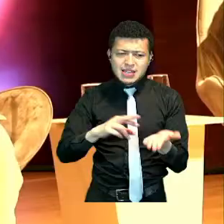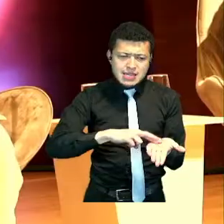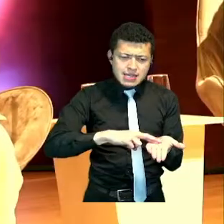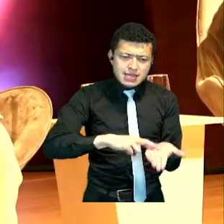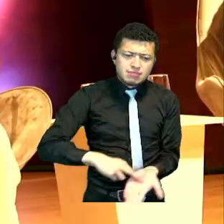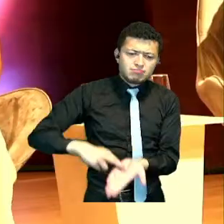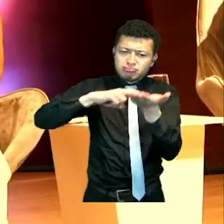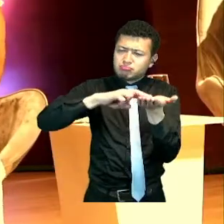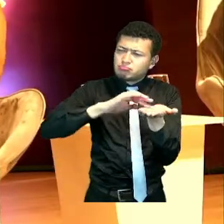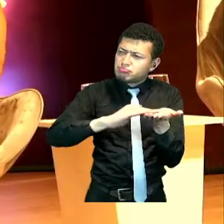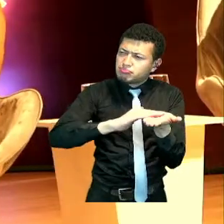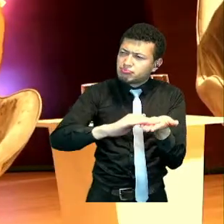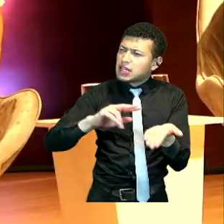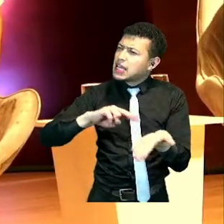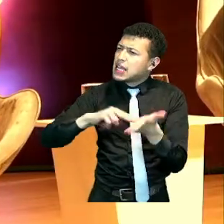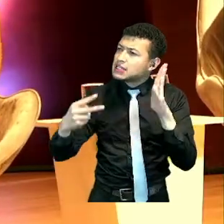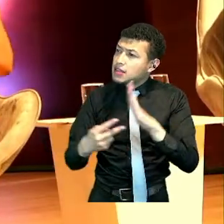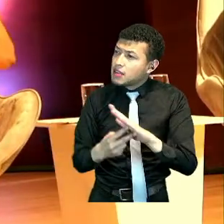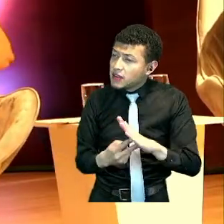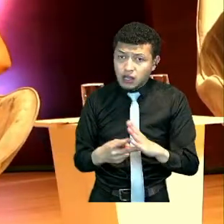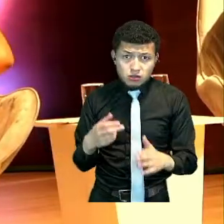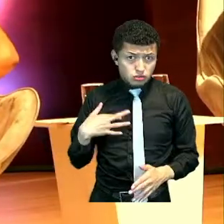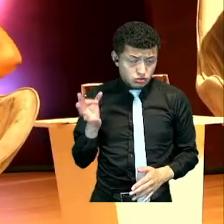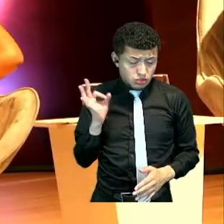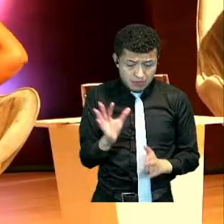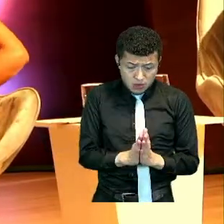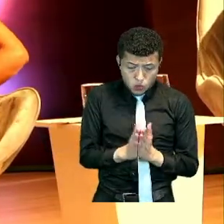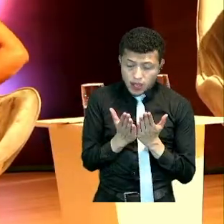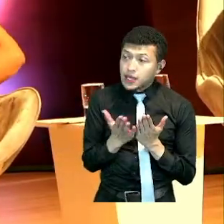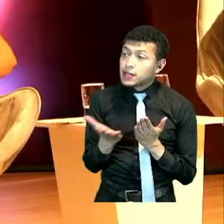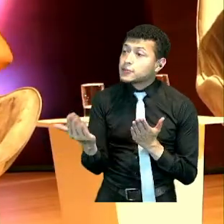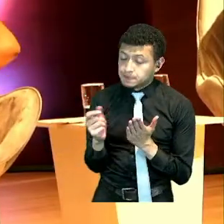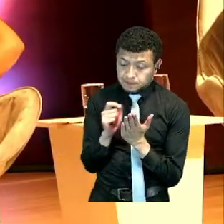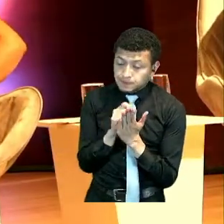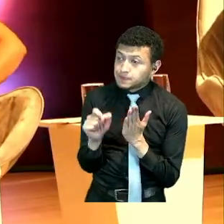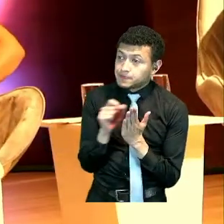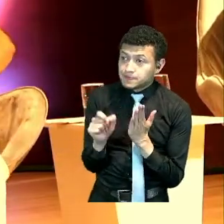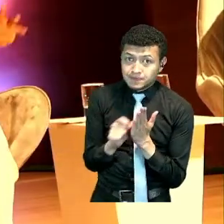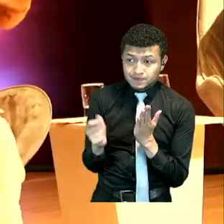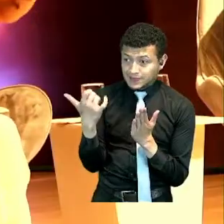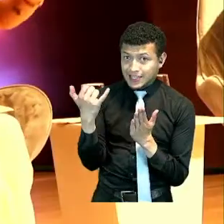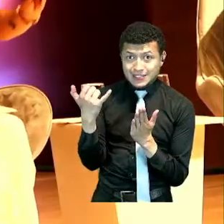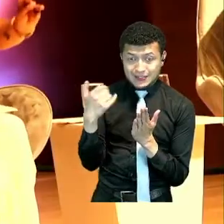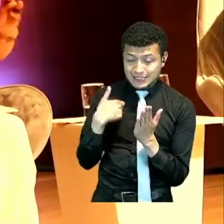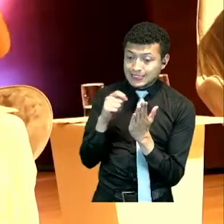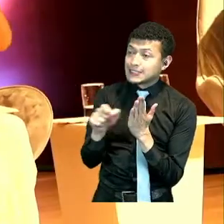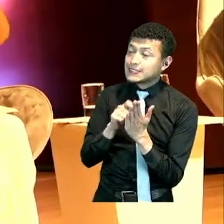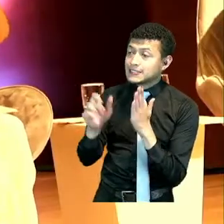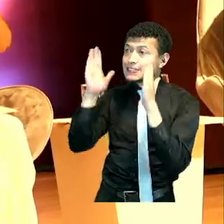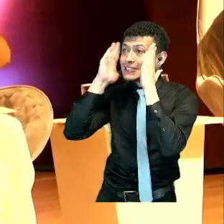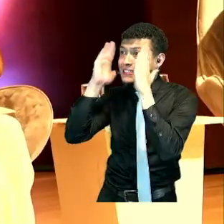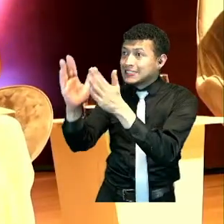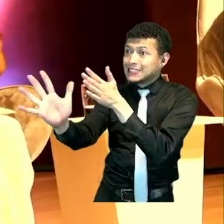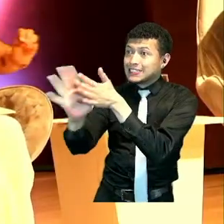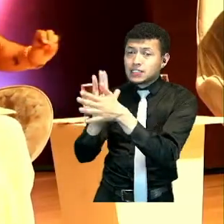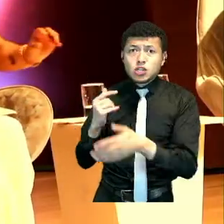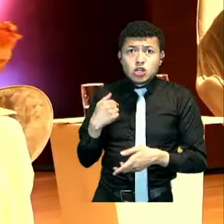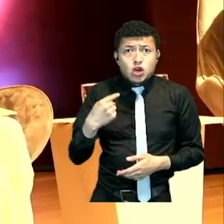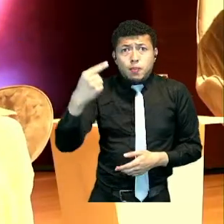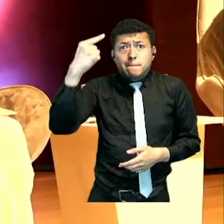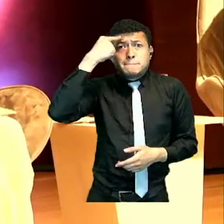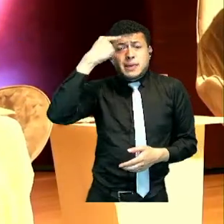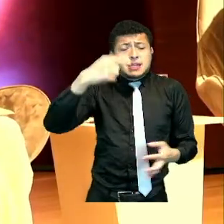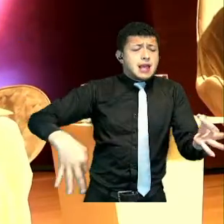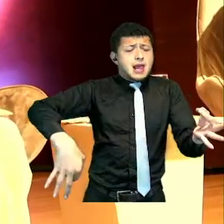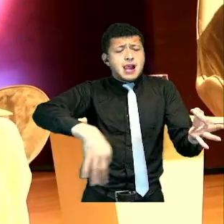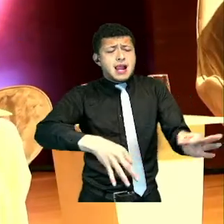reparation? So I always have my little notebook to take notes about these answers. I was ready because I